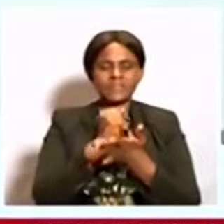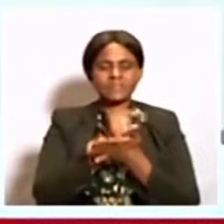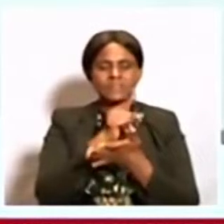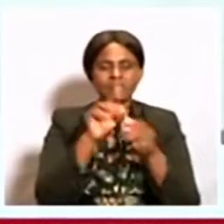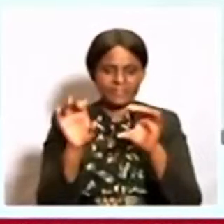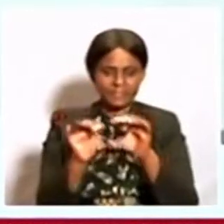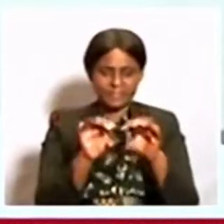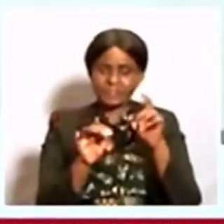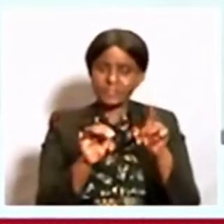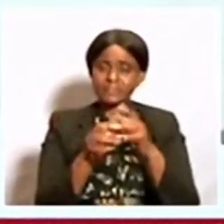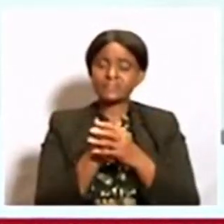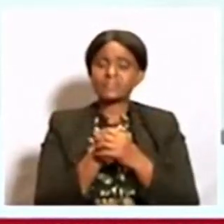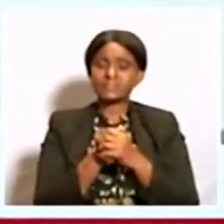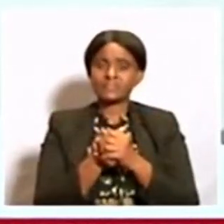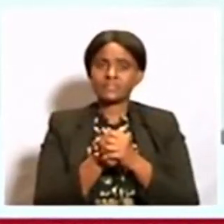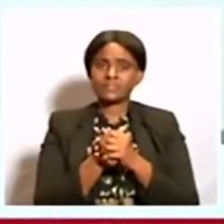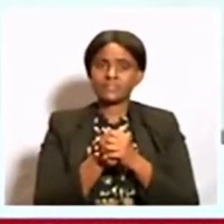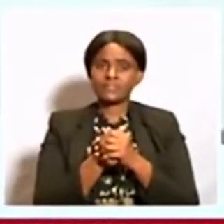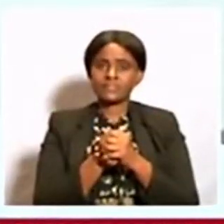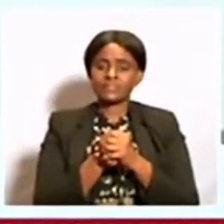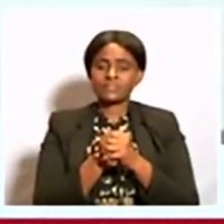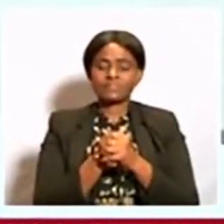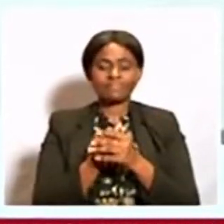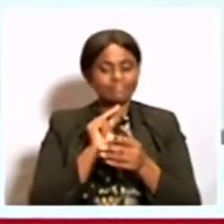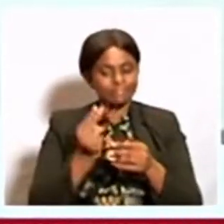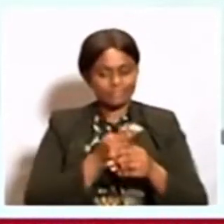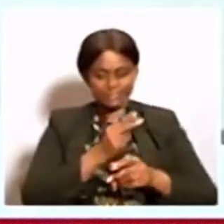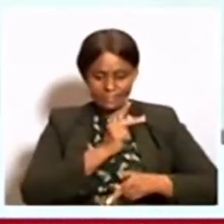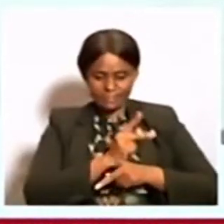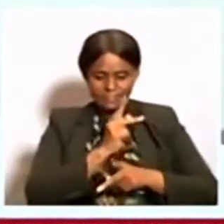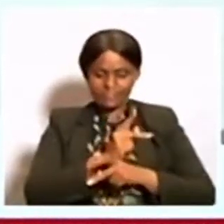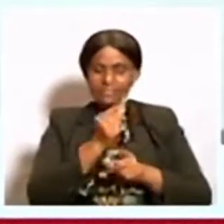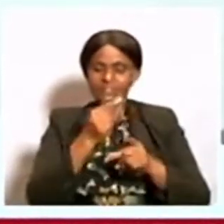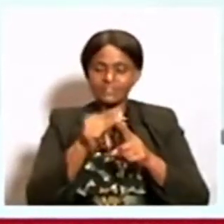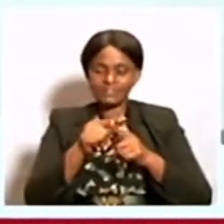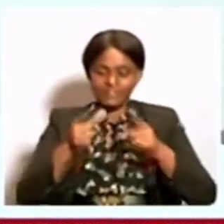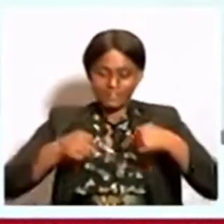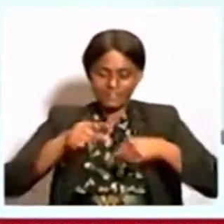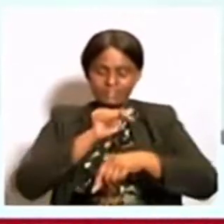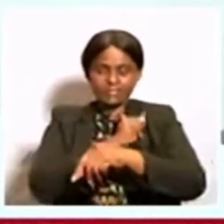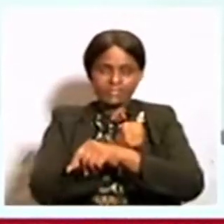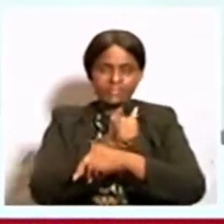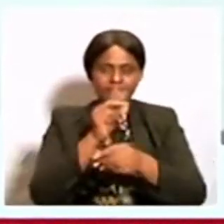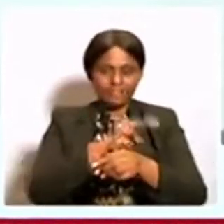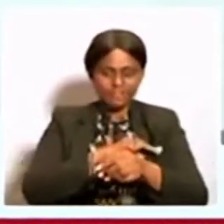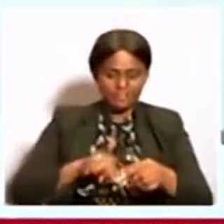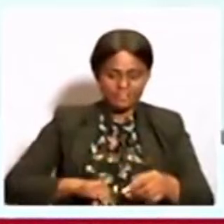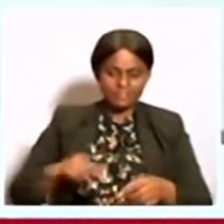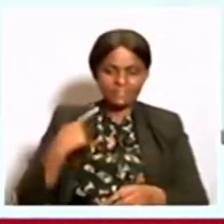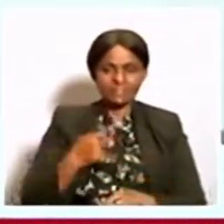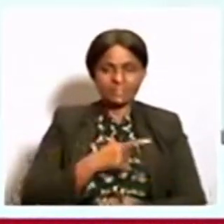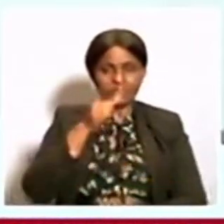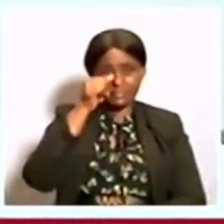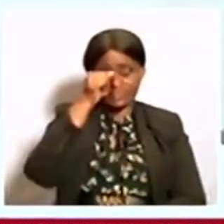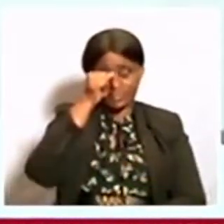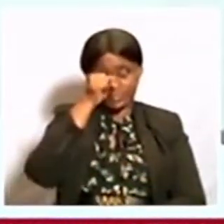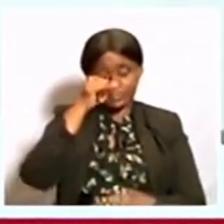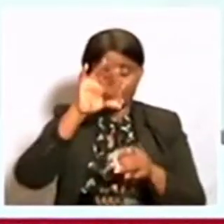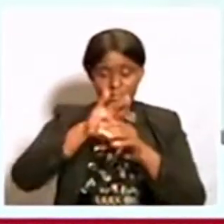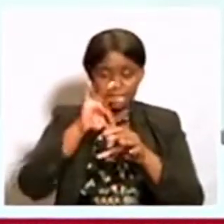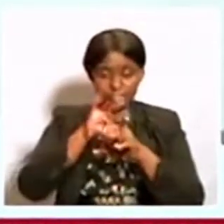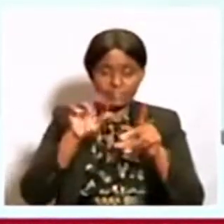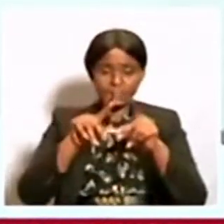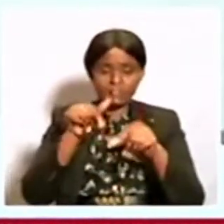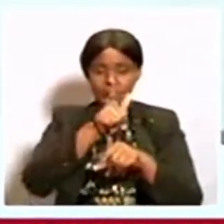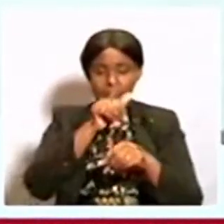do that, who have no kind words to the local authorities. Members of parliament, they are elected by the people,